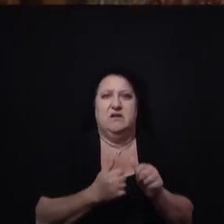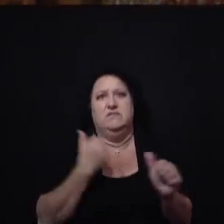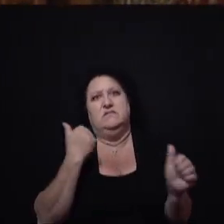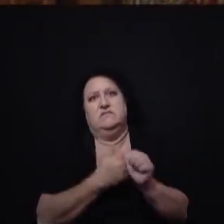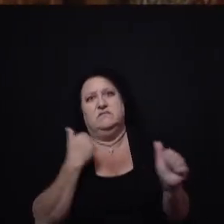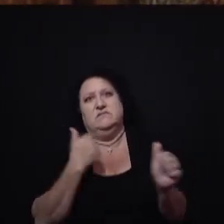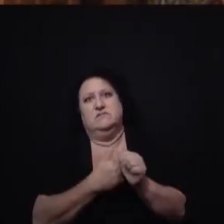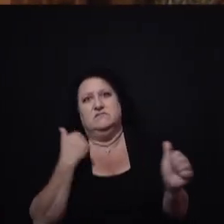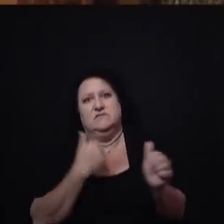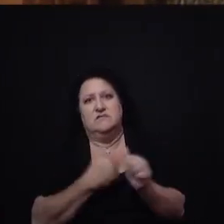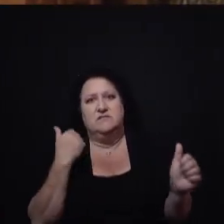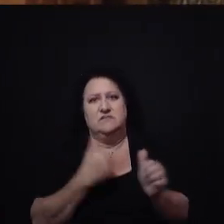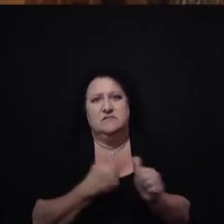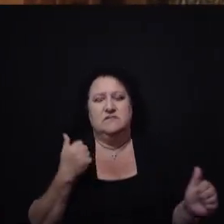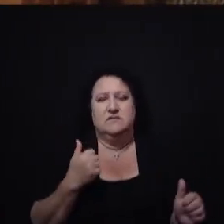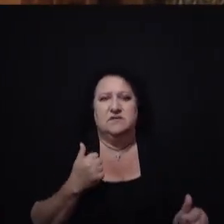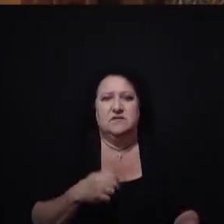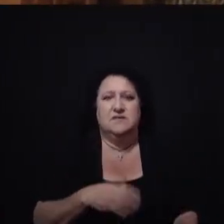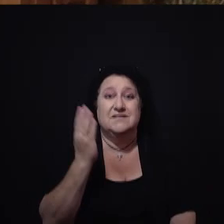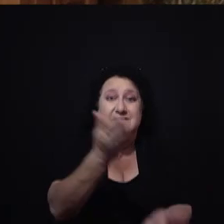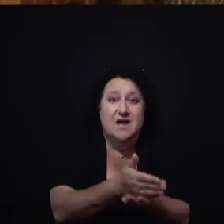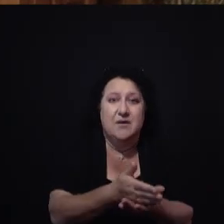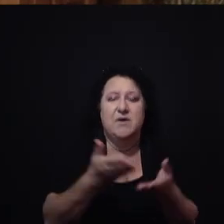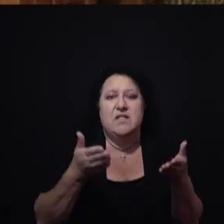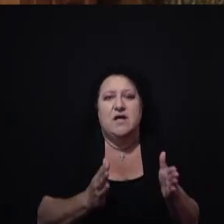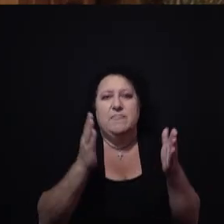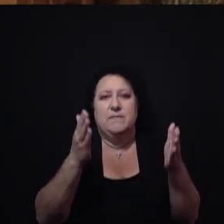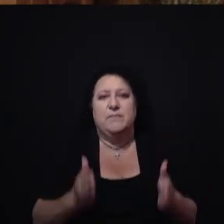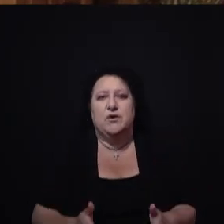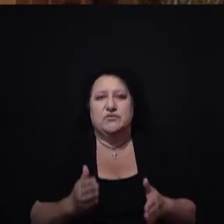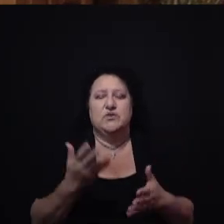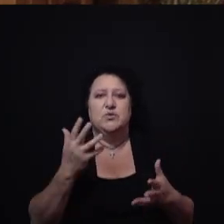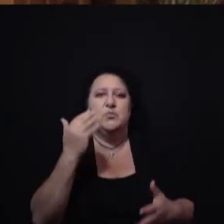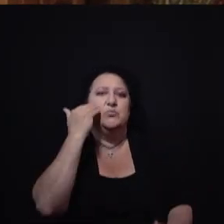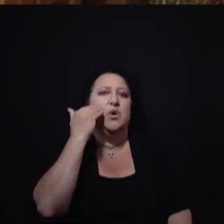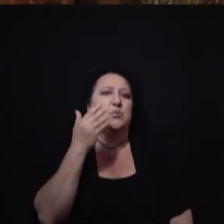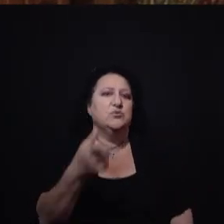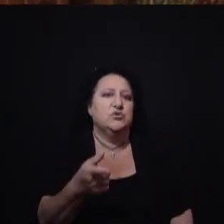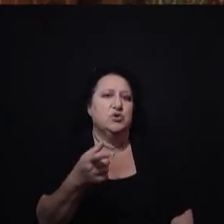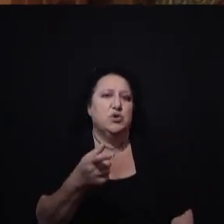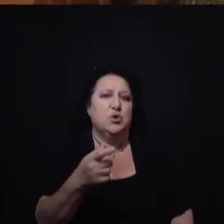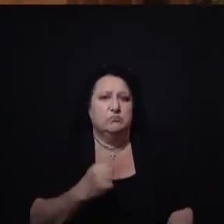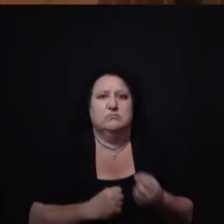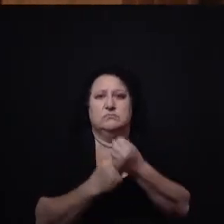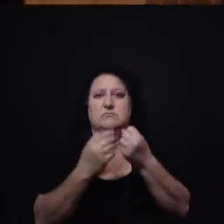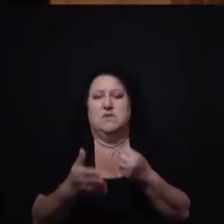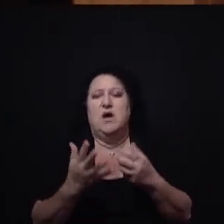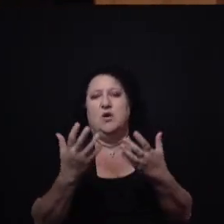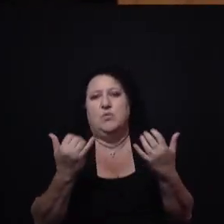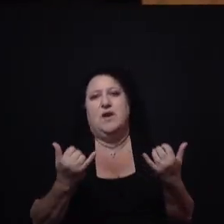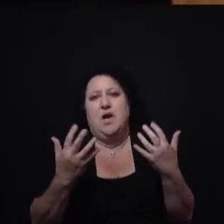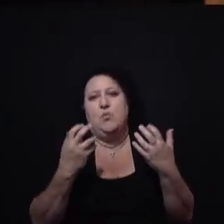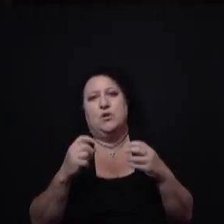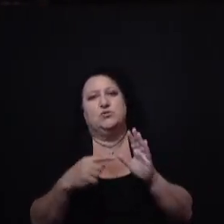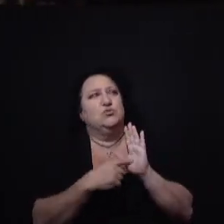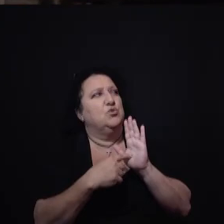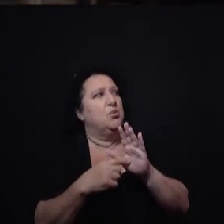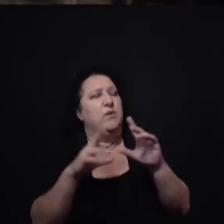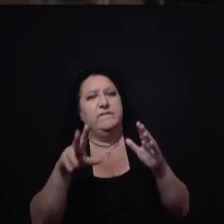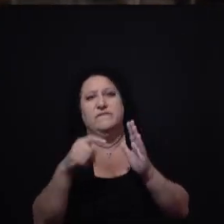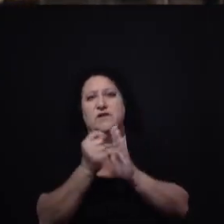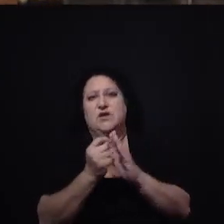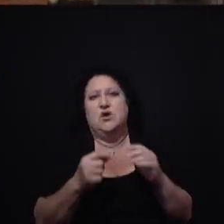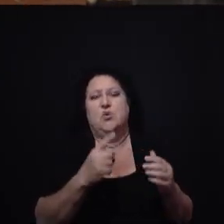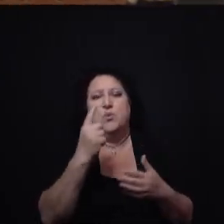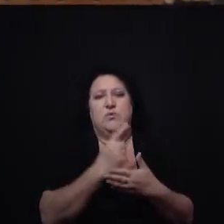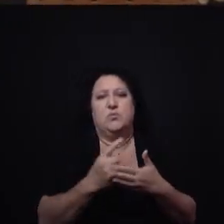Stop and let the one who loves you, who knows you, lift you up in his arms. What I want to do right now is I want to show you a video. The week before last, we took a